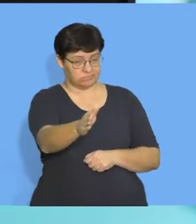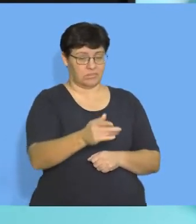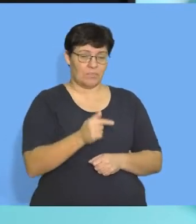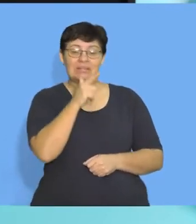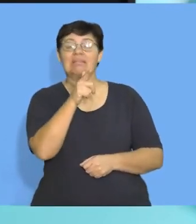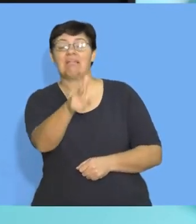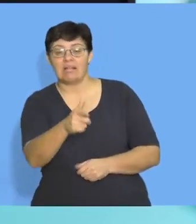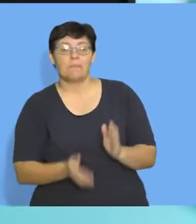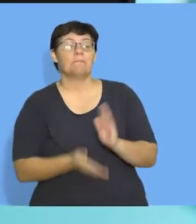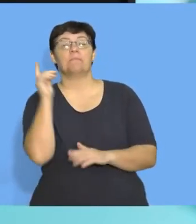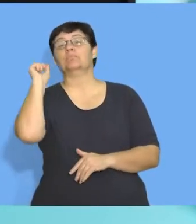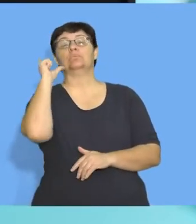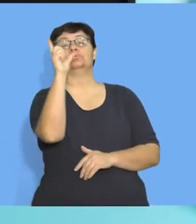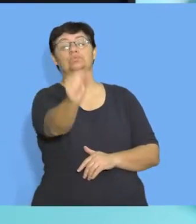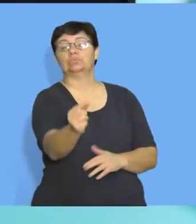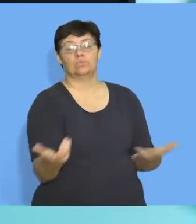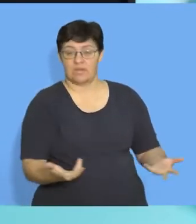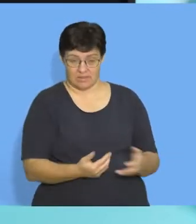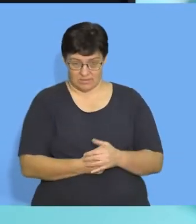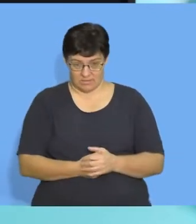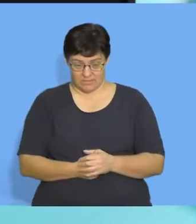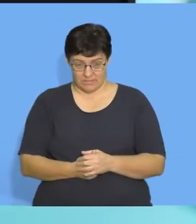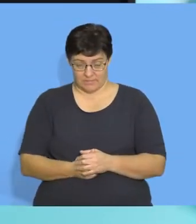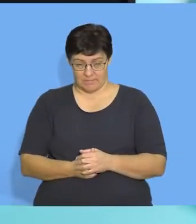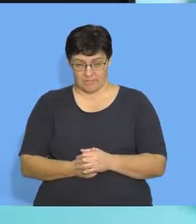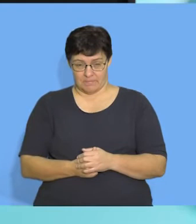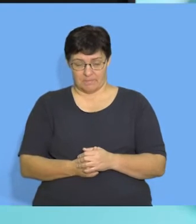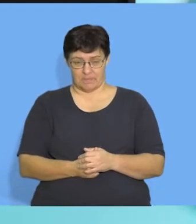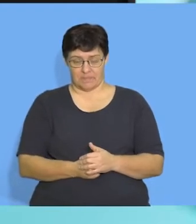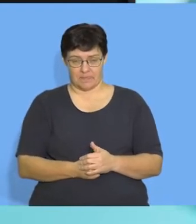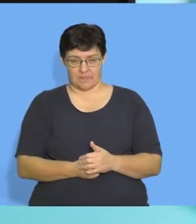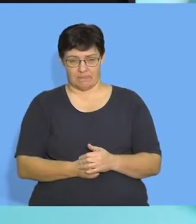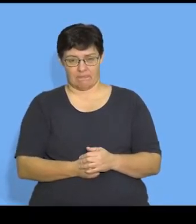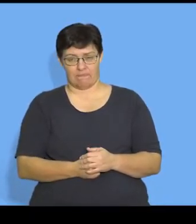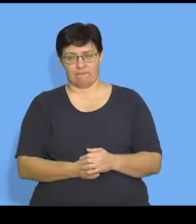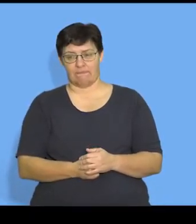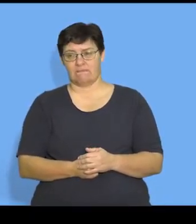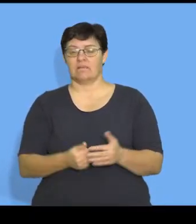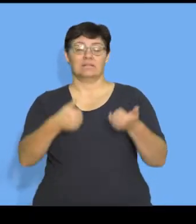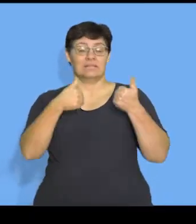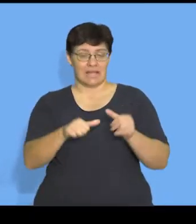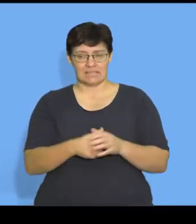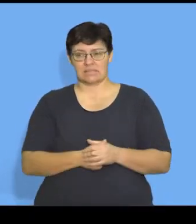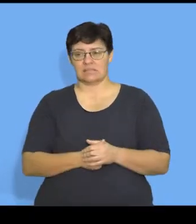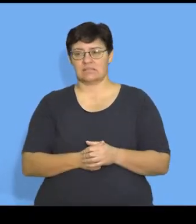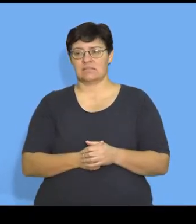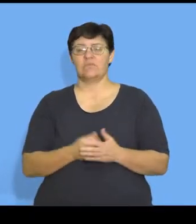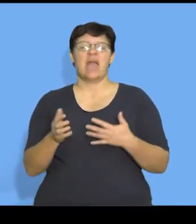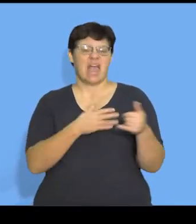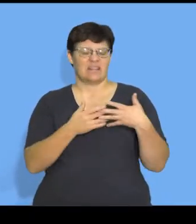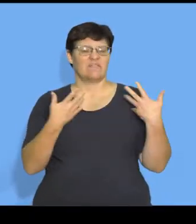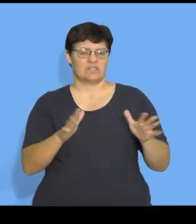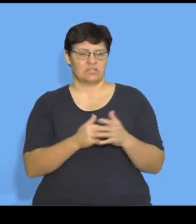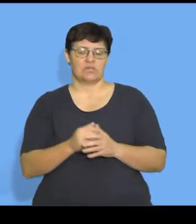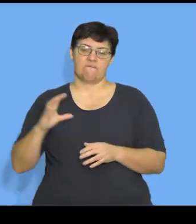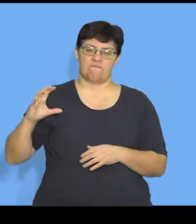it's heading. What direction is it going in? If the next one, which you have sort of dealt with before, is force.